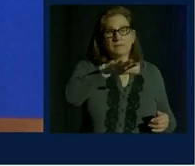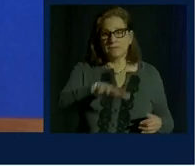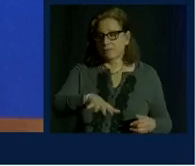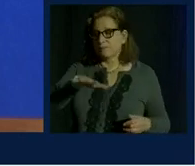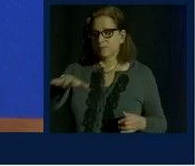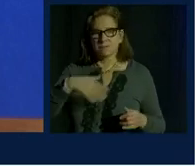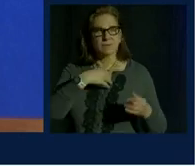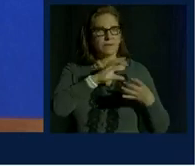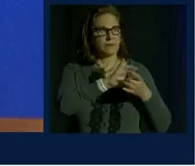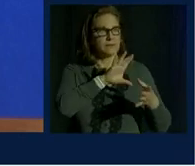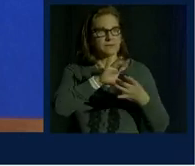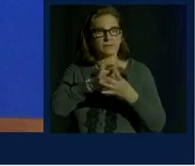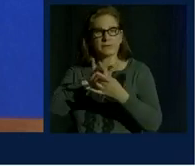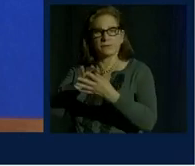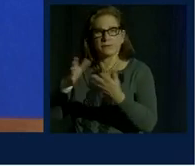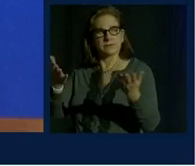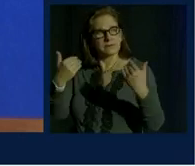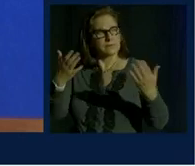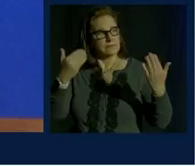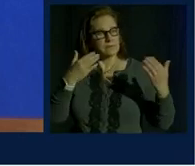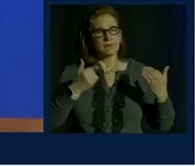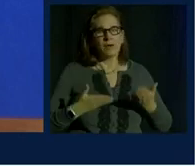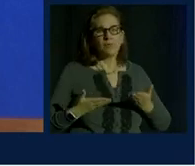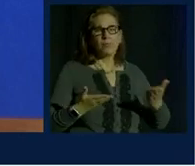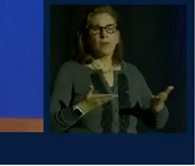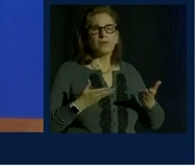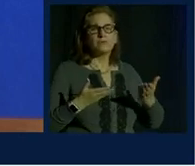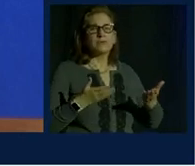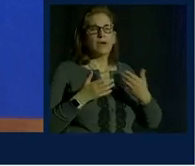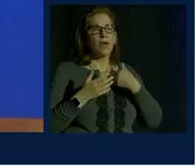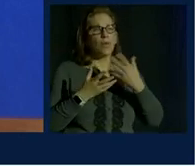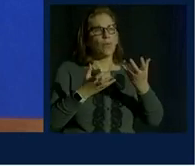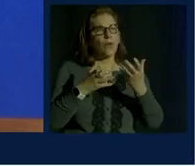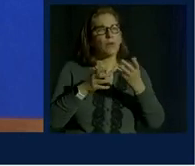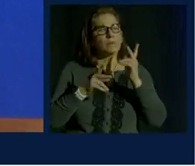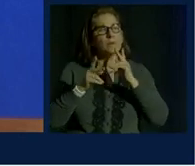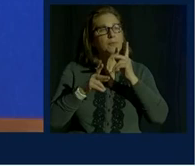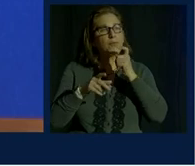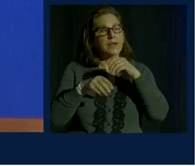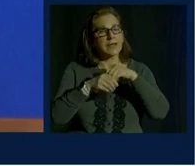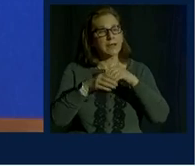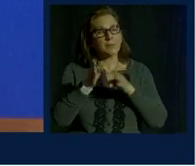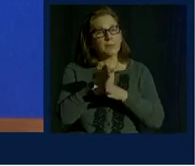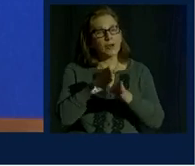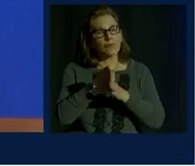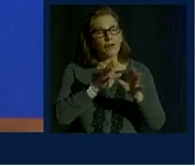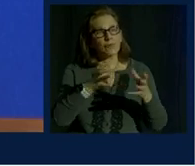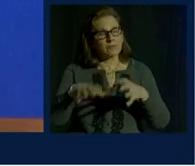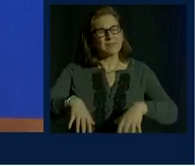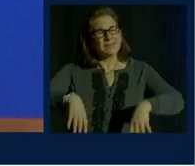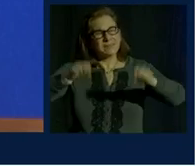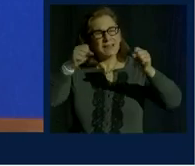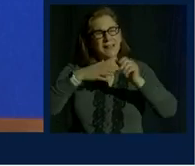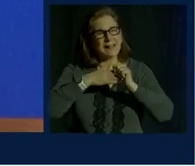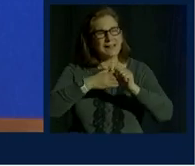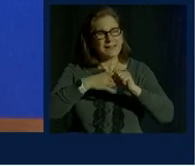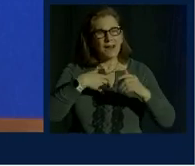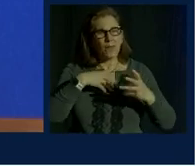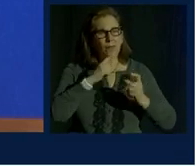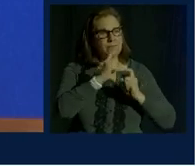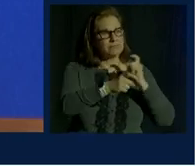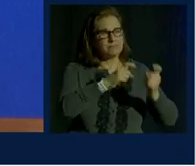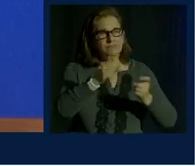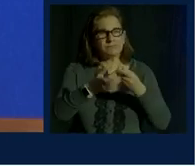minority-led teams to lead those as well. We just awarded Parcel 13 in November of last year, and that